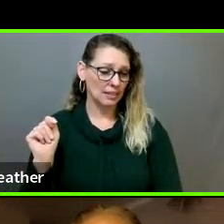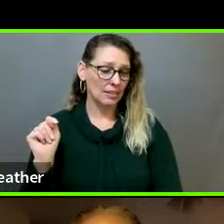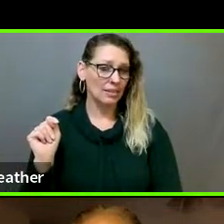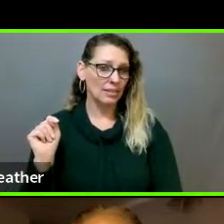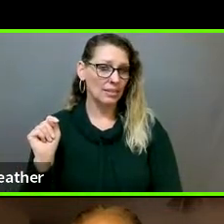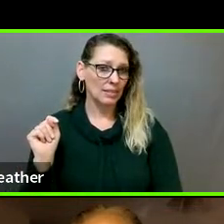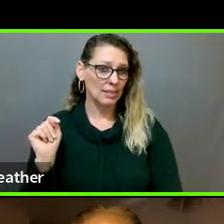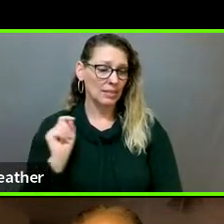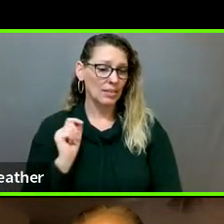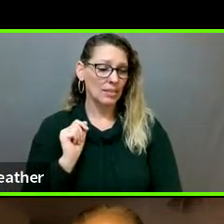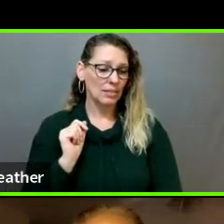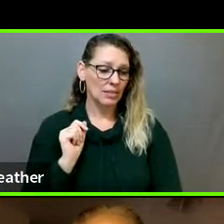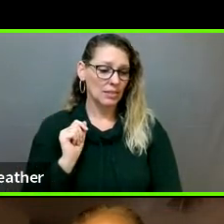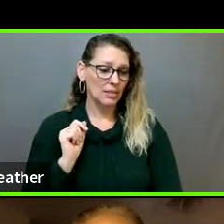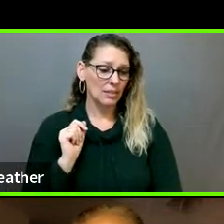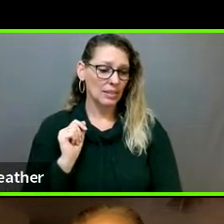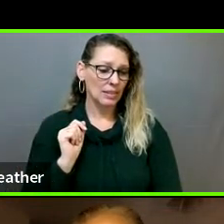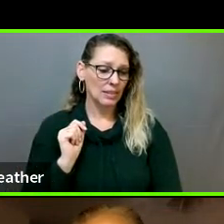it.